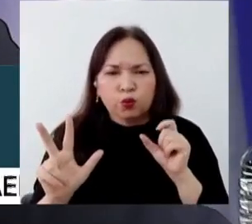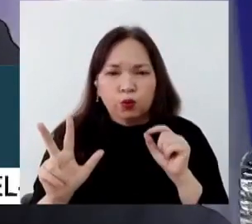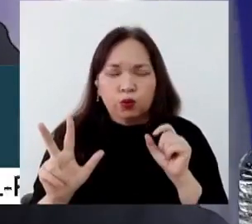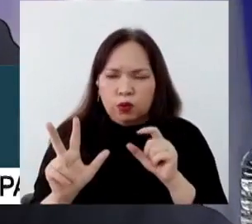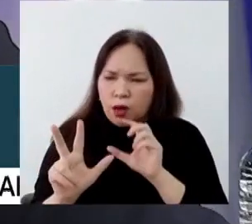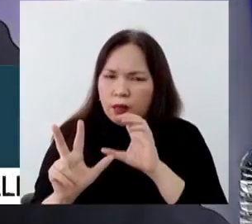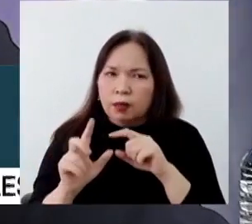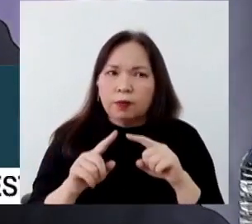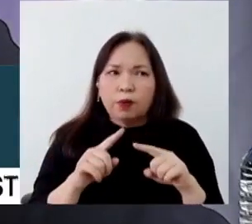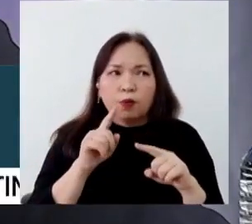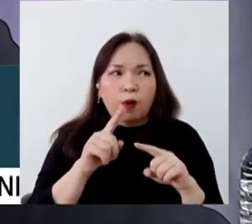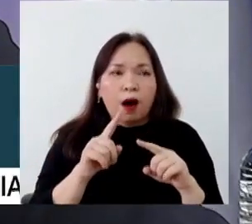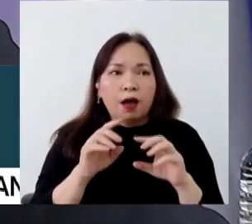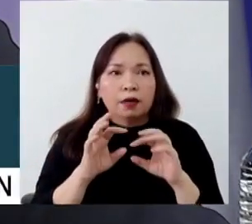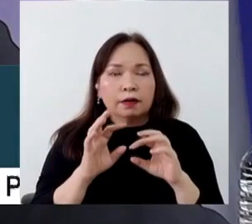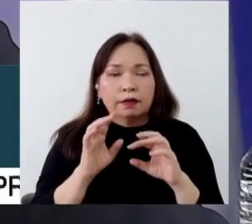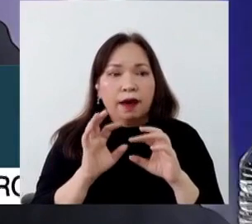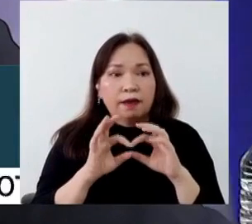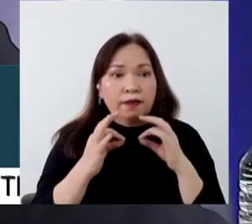napanood